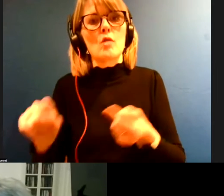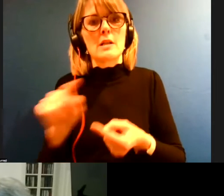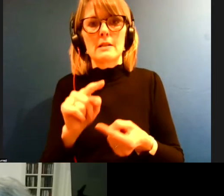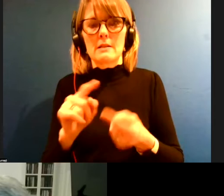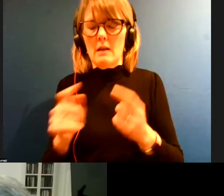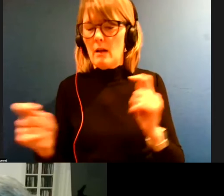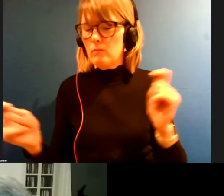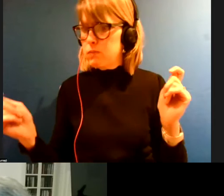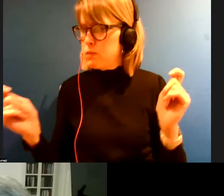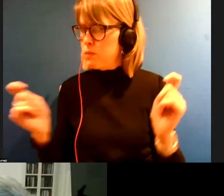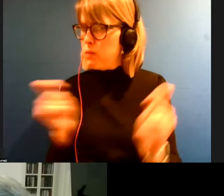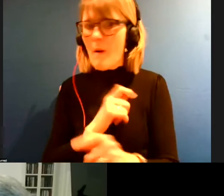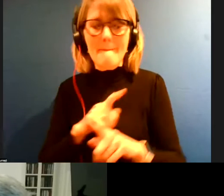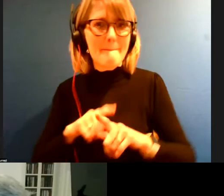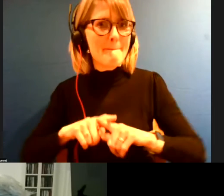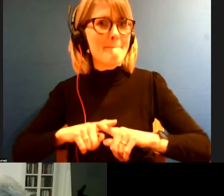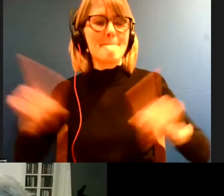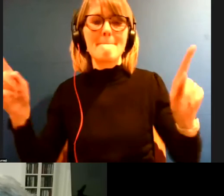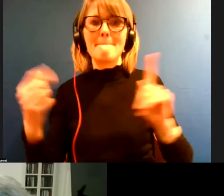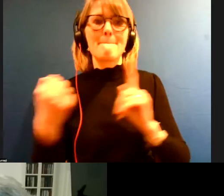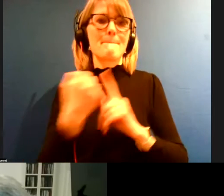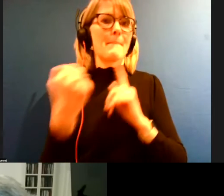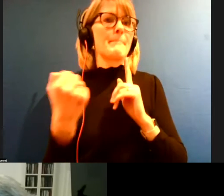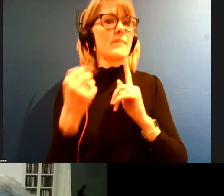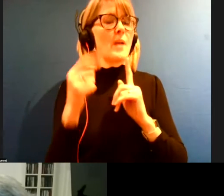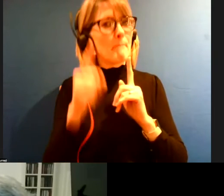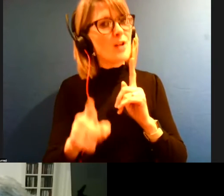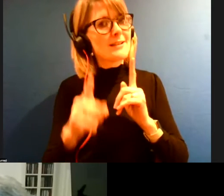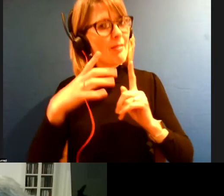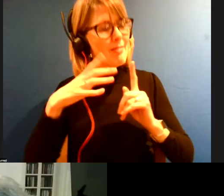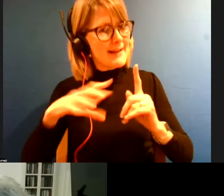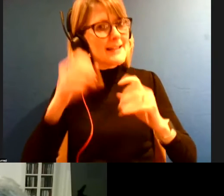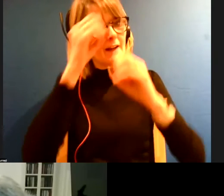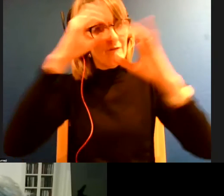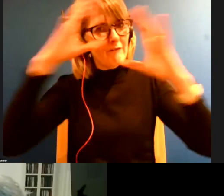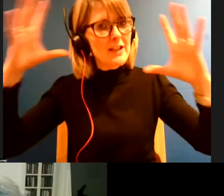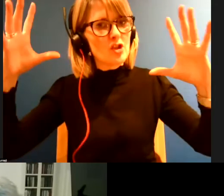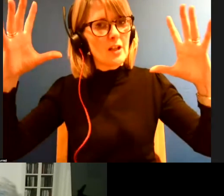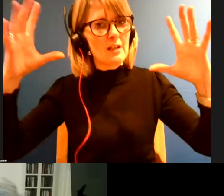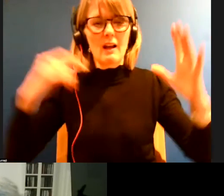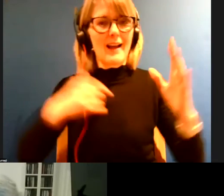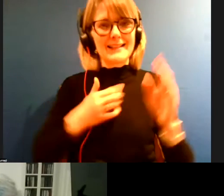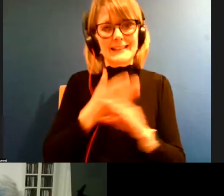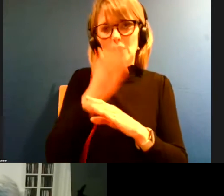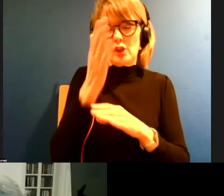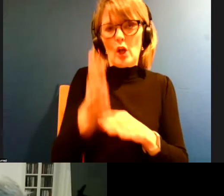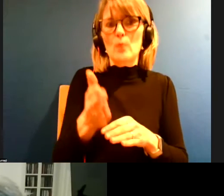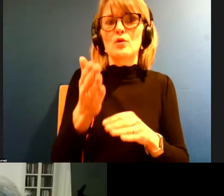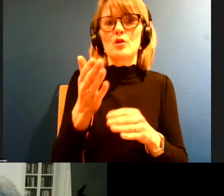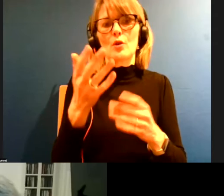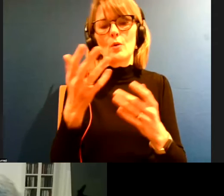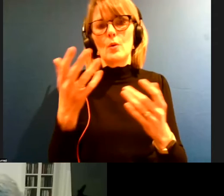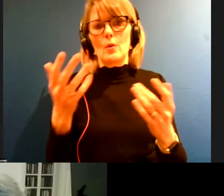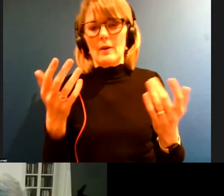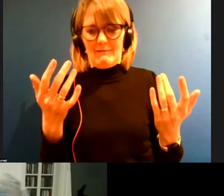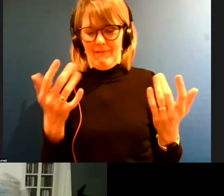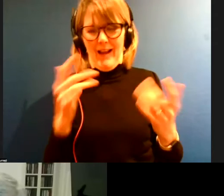result was enormous, but they needed that vision. Obviously didn't attend the meeting. It was, a white man coming